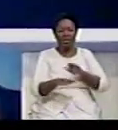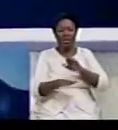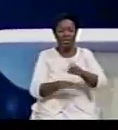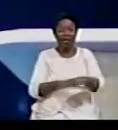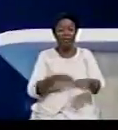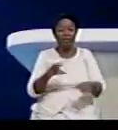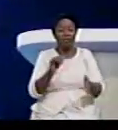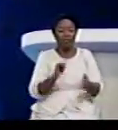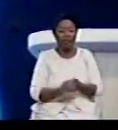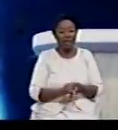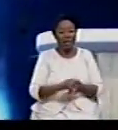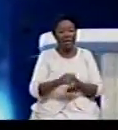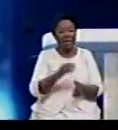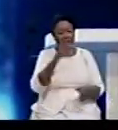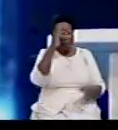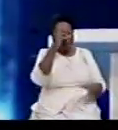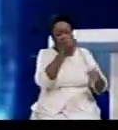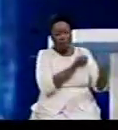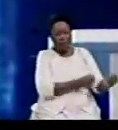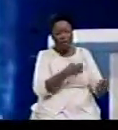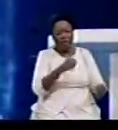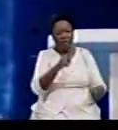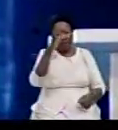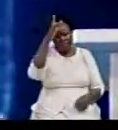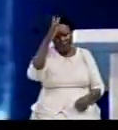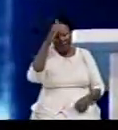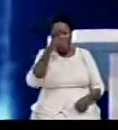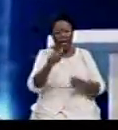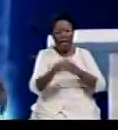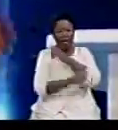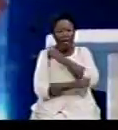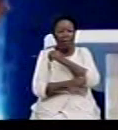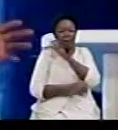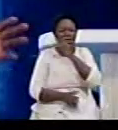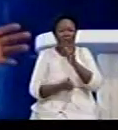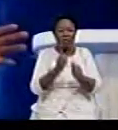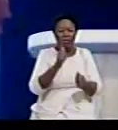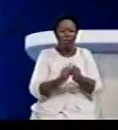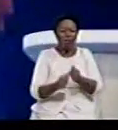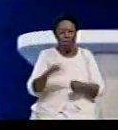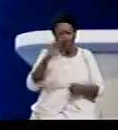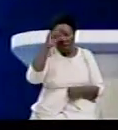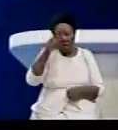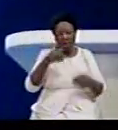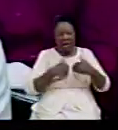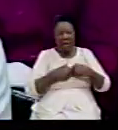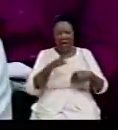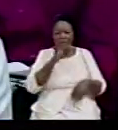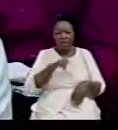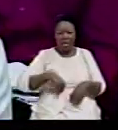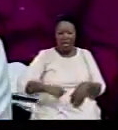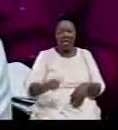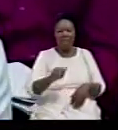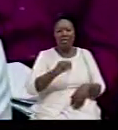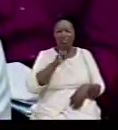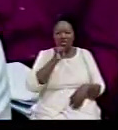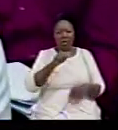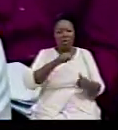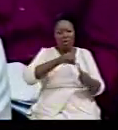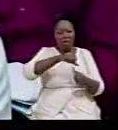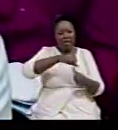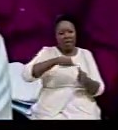father Abraham, which he had been yet uncircumcised. Look at